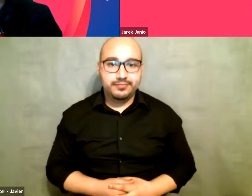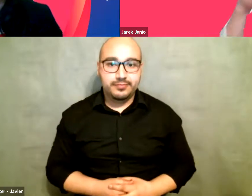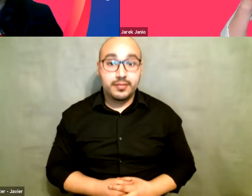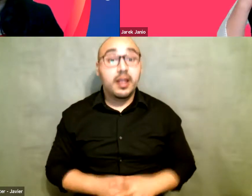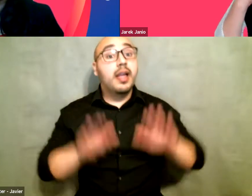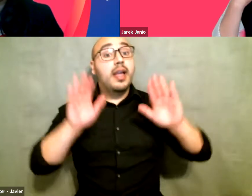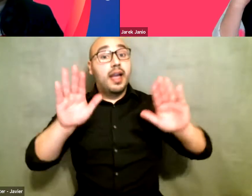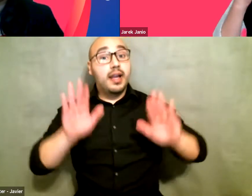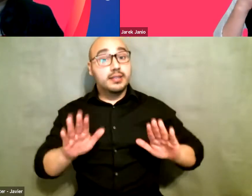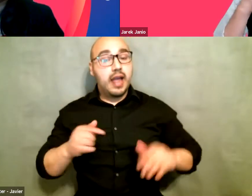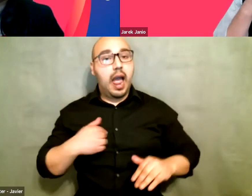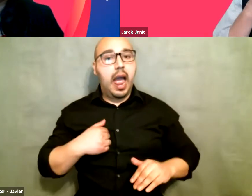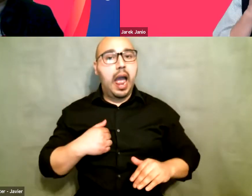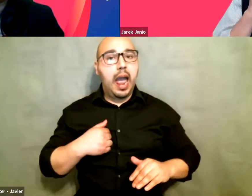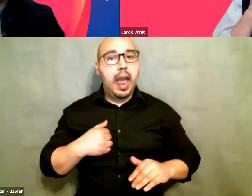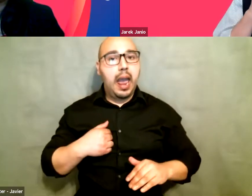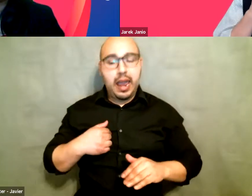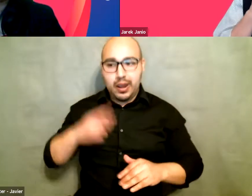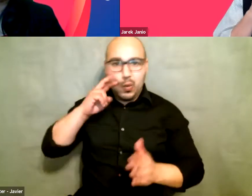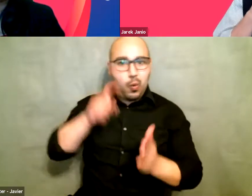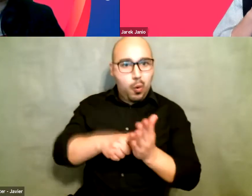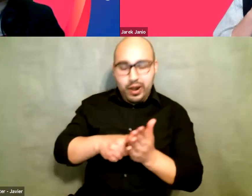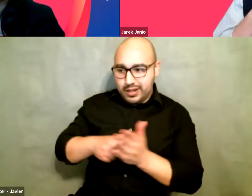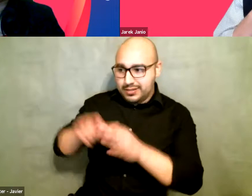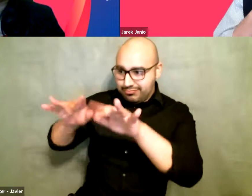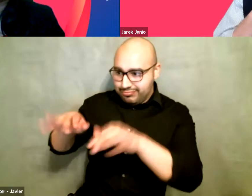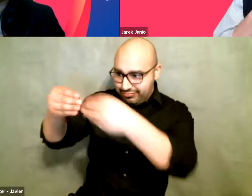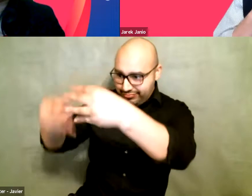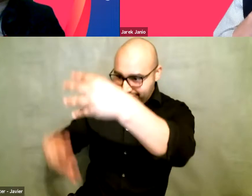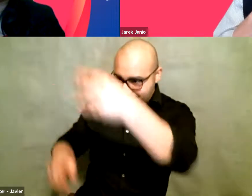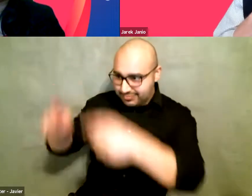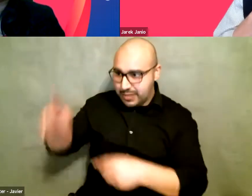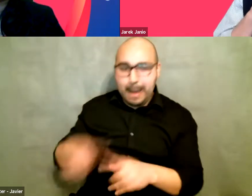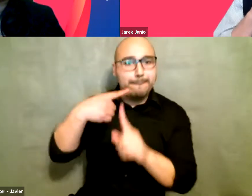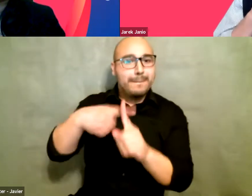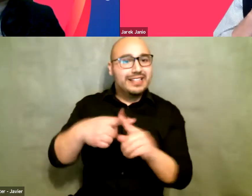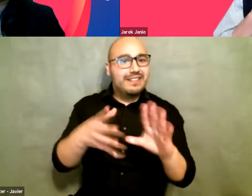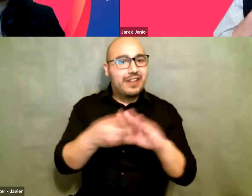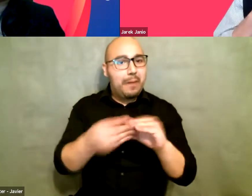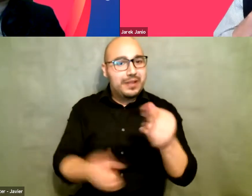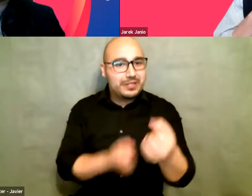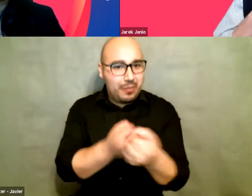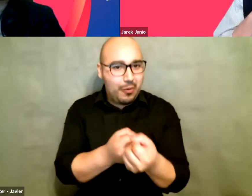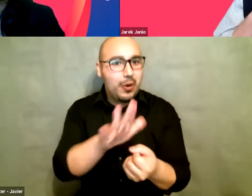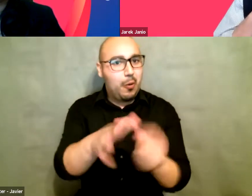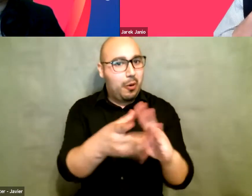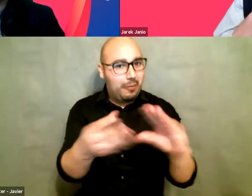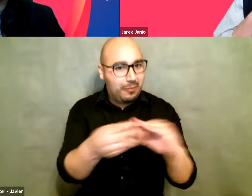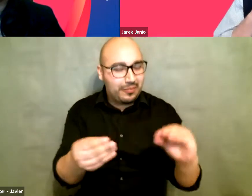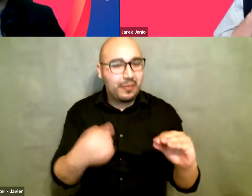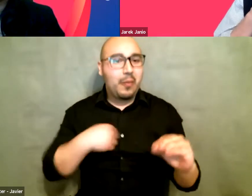Excellent. I'm receiving a lot of very positive comments of support. We really appreciate